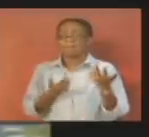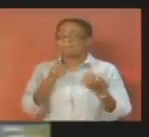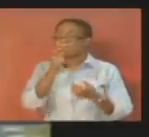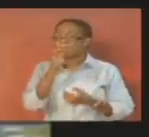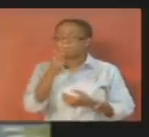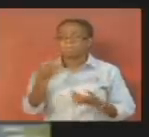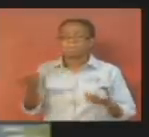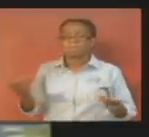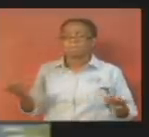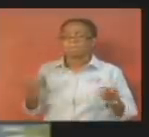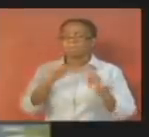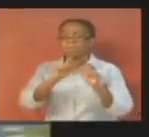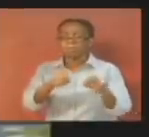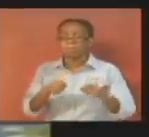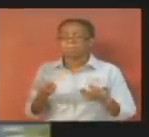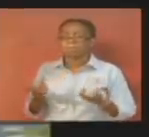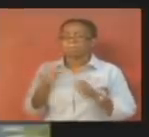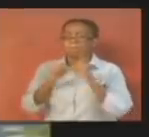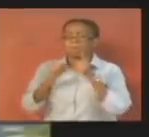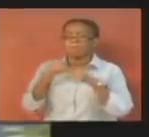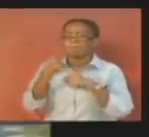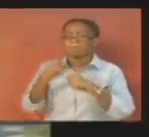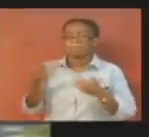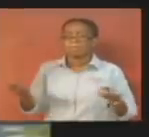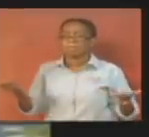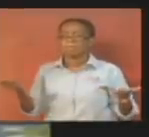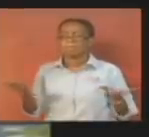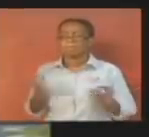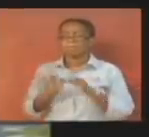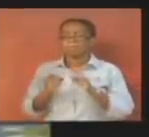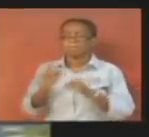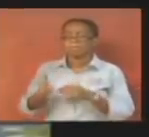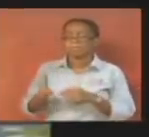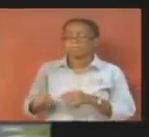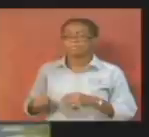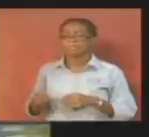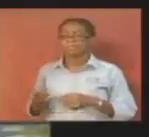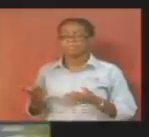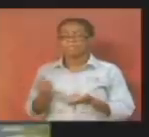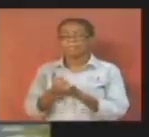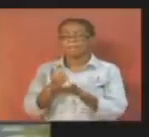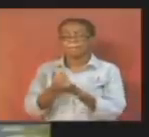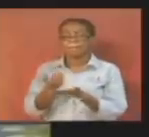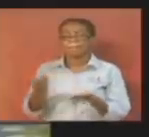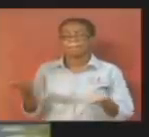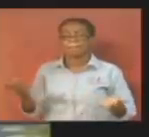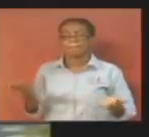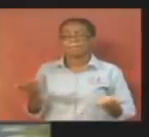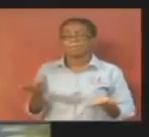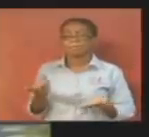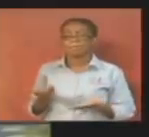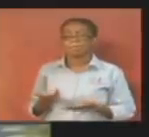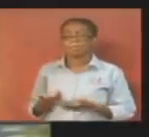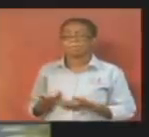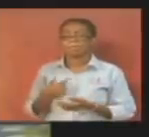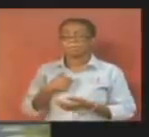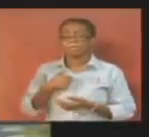this? And the second question is another scenario where